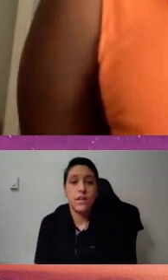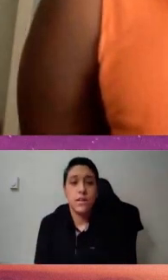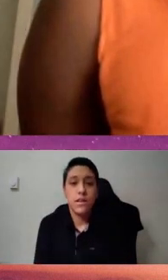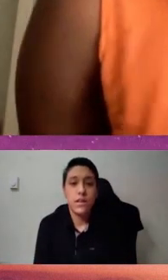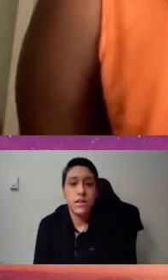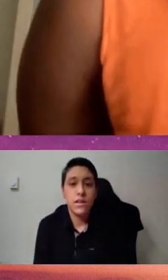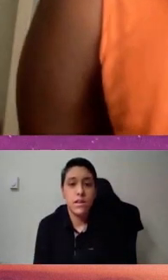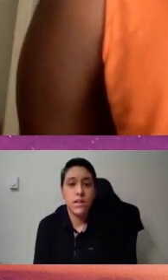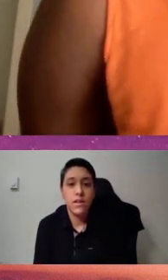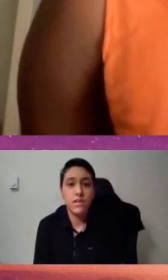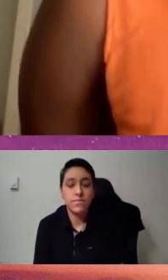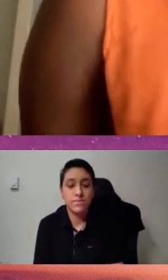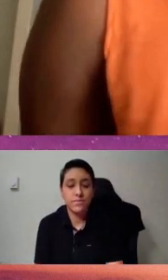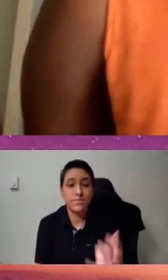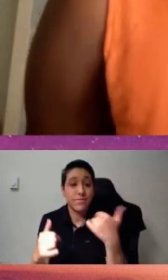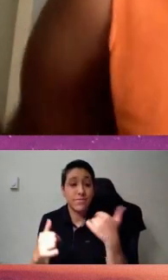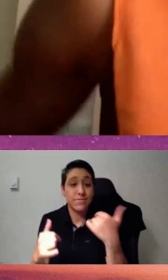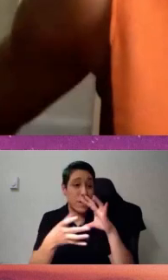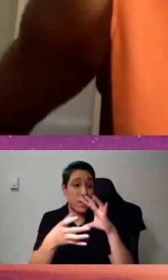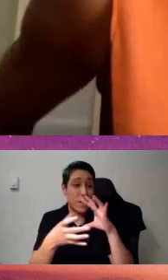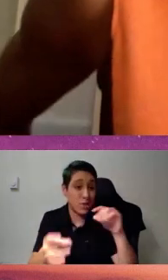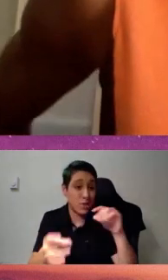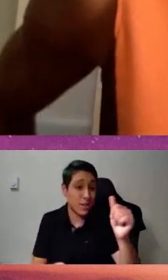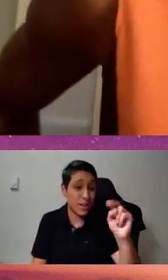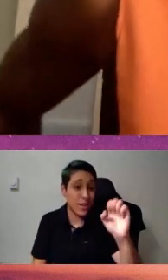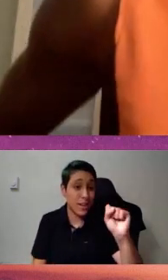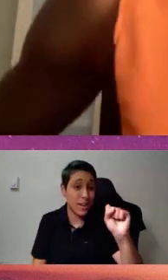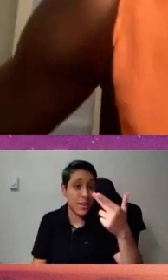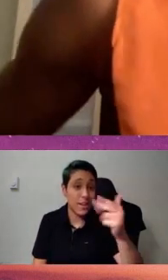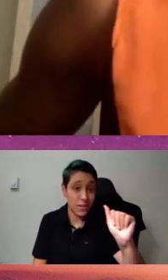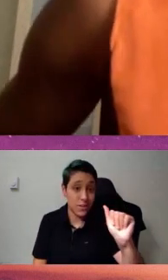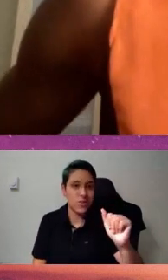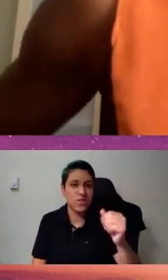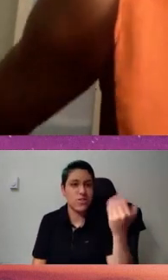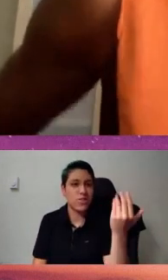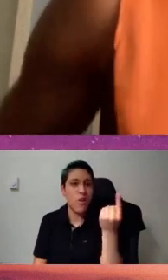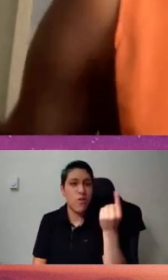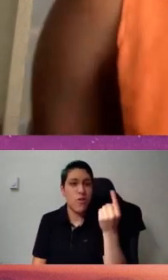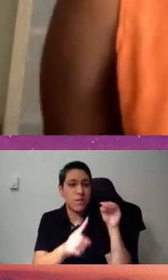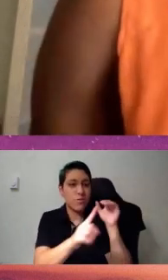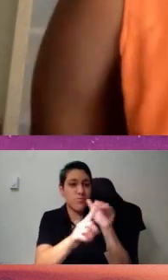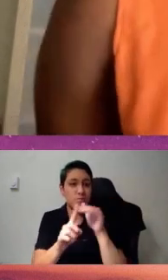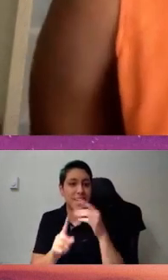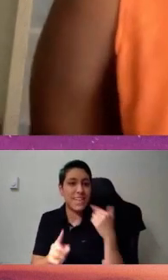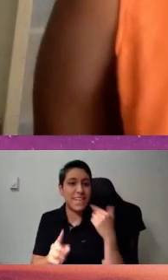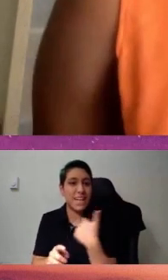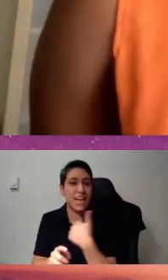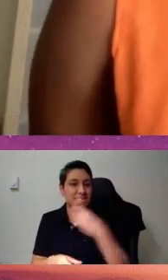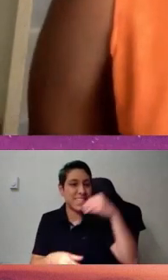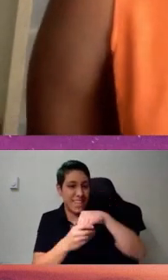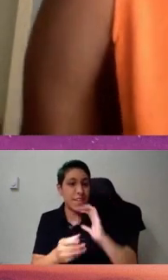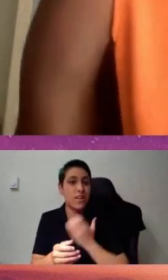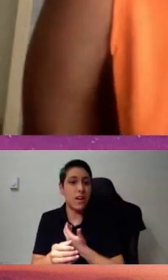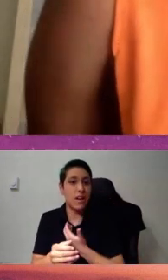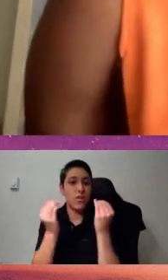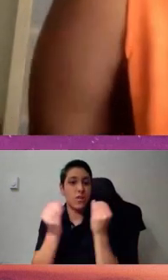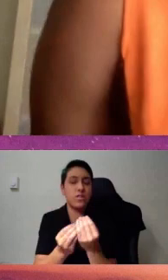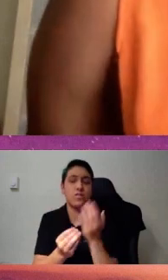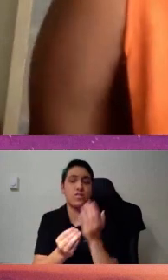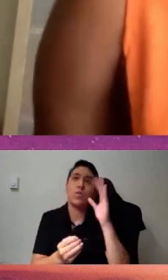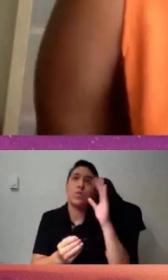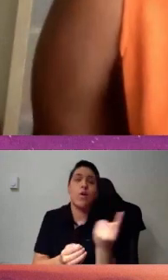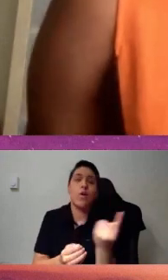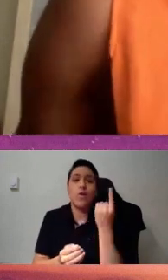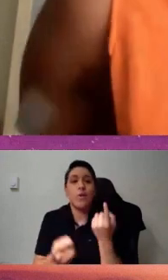and, shout out to Ganesha for always reminding us, within our organization that it's always going to be present, it's always going